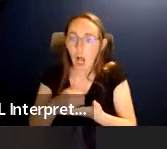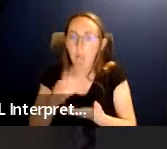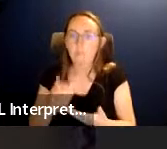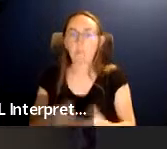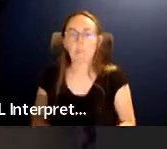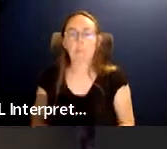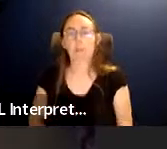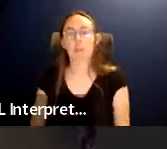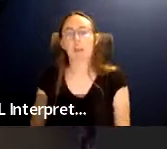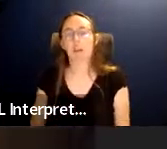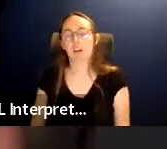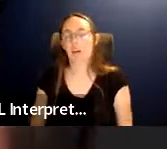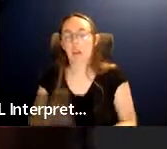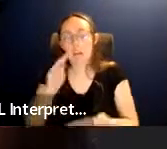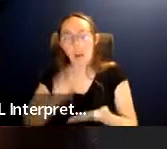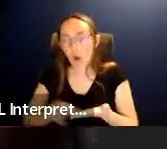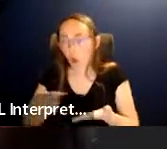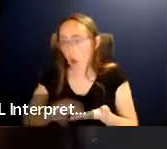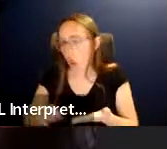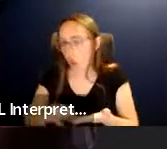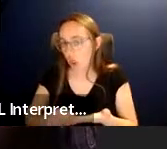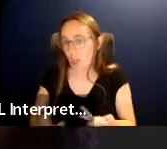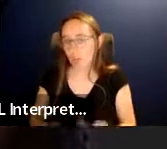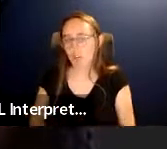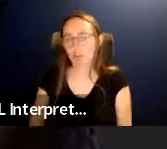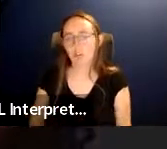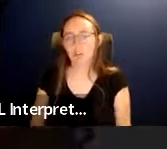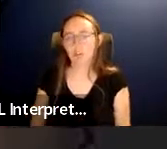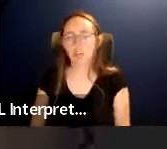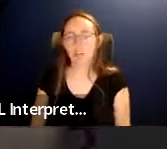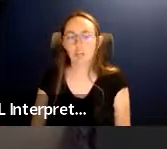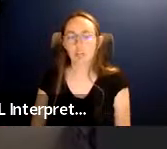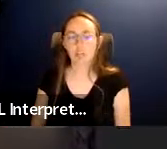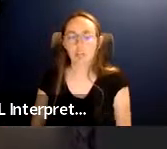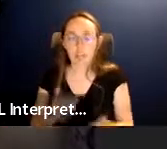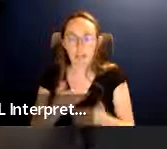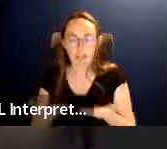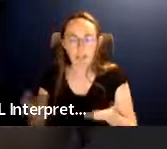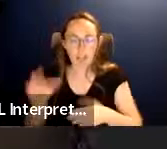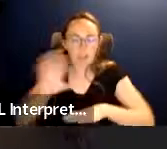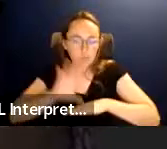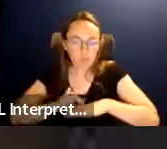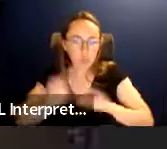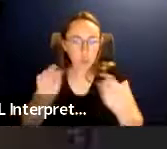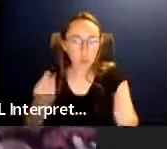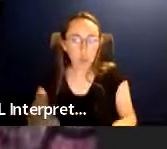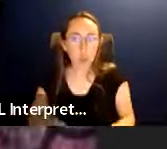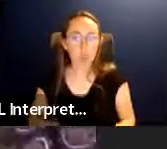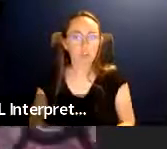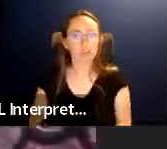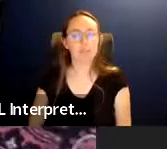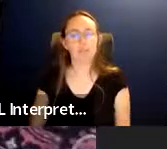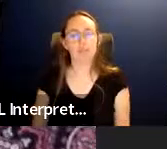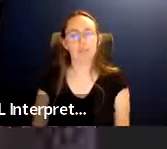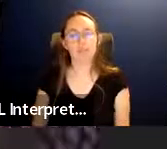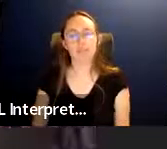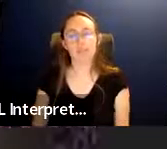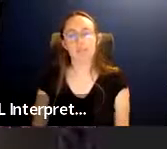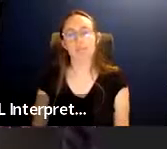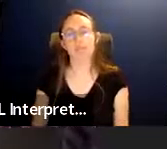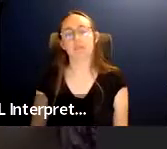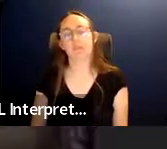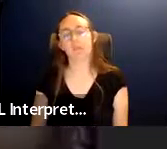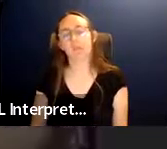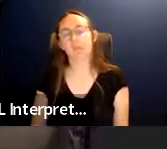maybe a marker, maybe this little gadget here on there. I'm gonna put the cup over